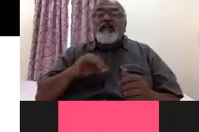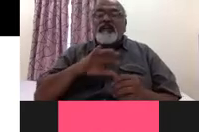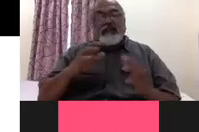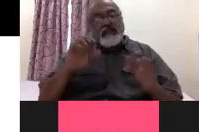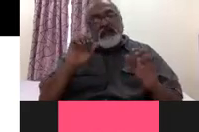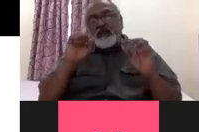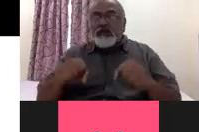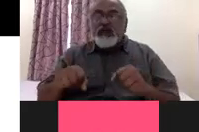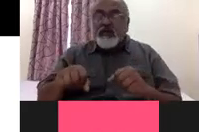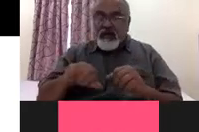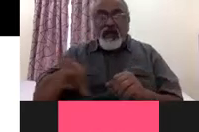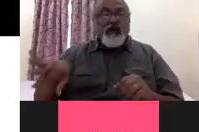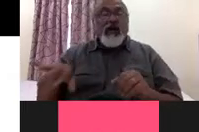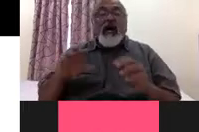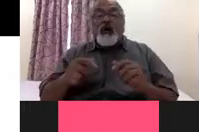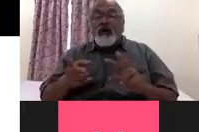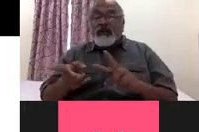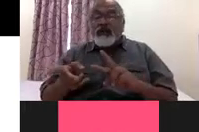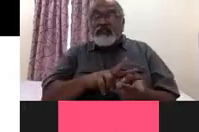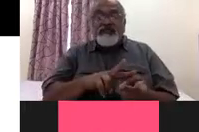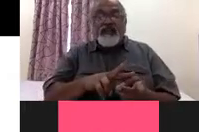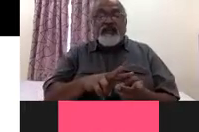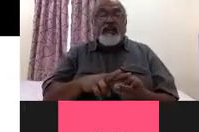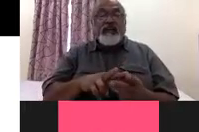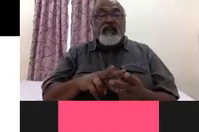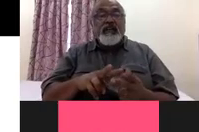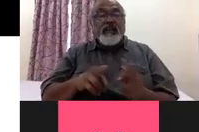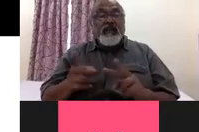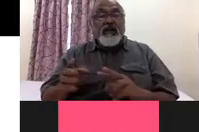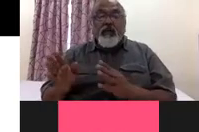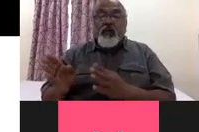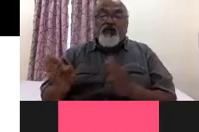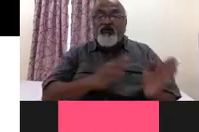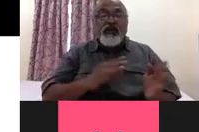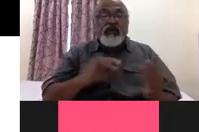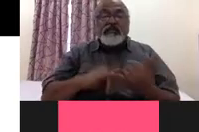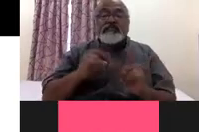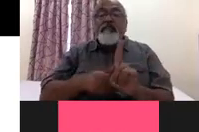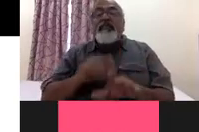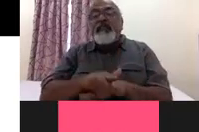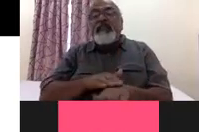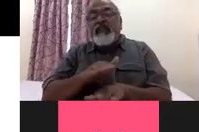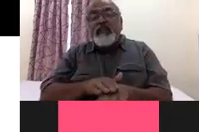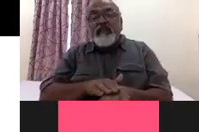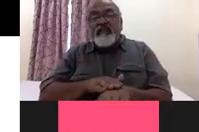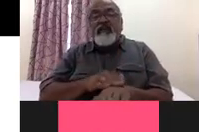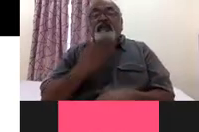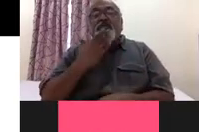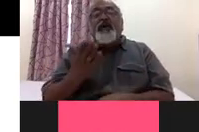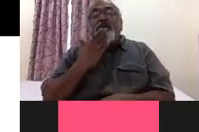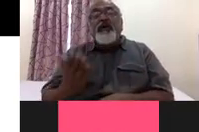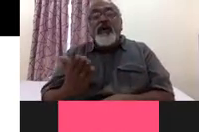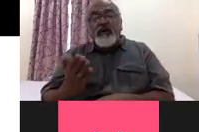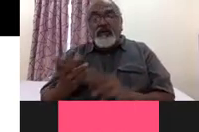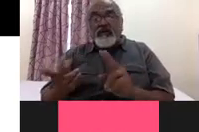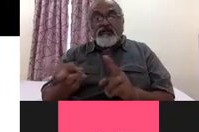in your experience, how do we transfer? We all have to move from this journey. From it is natural, human being, you're going to feel sympathetic